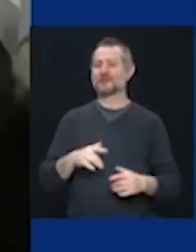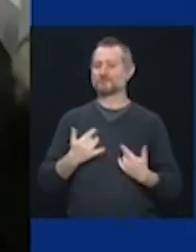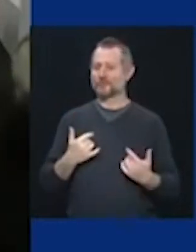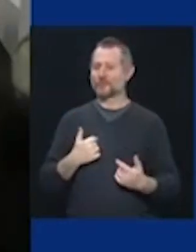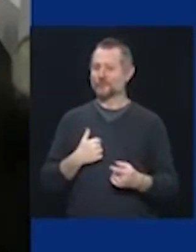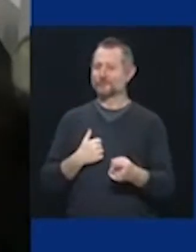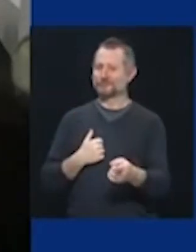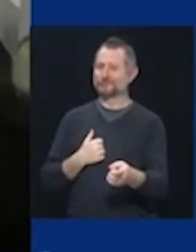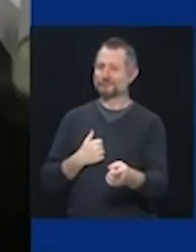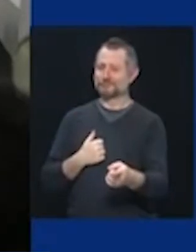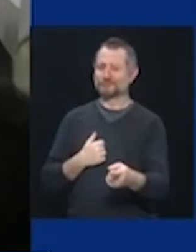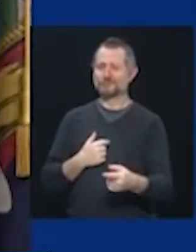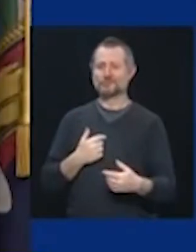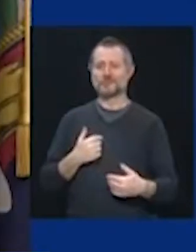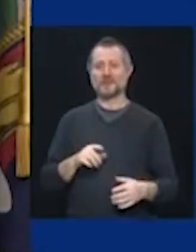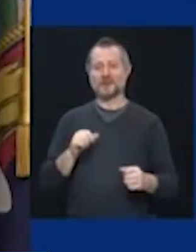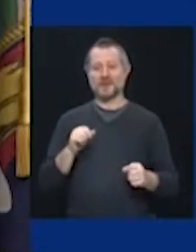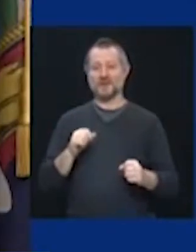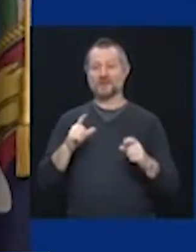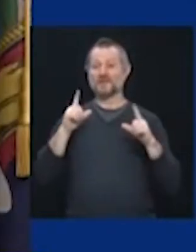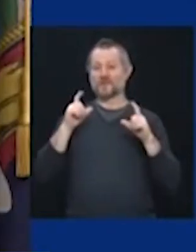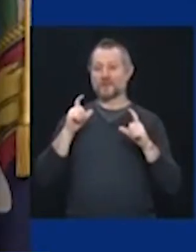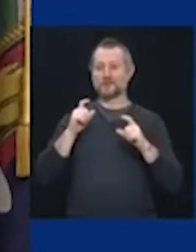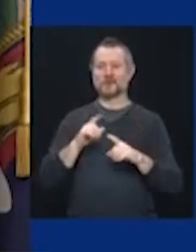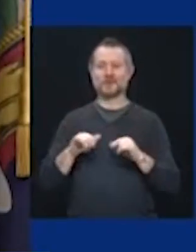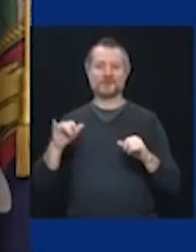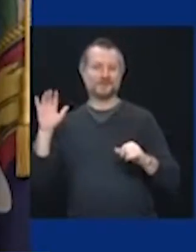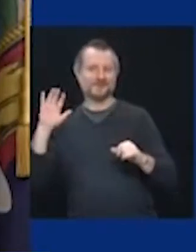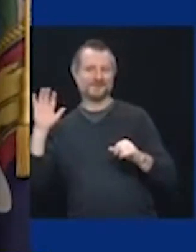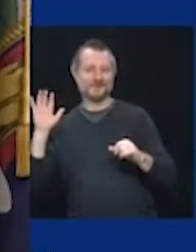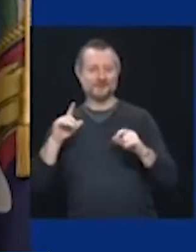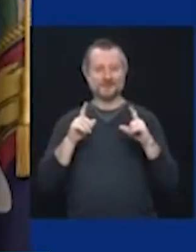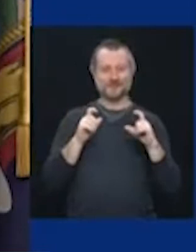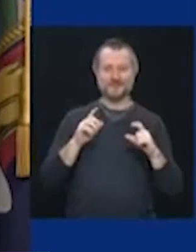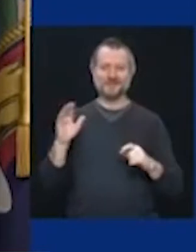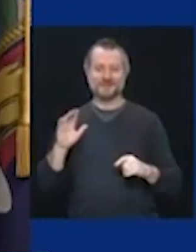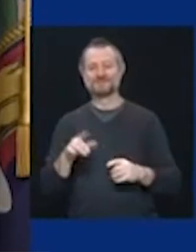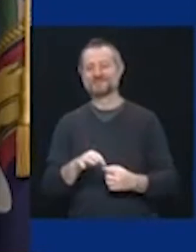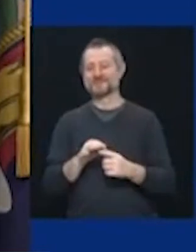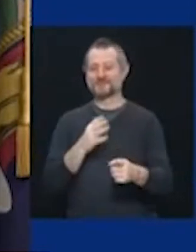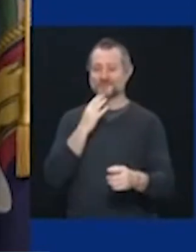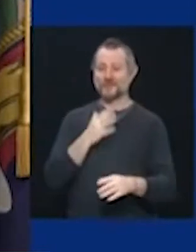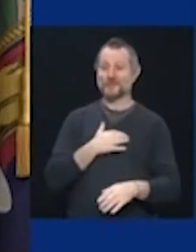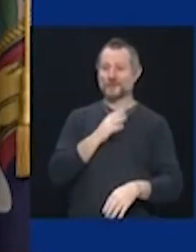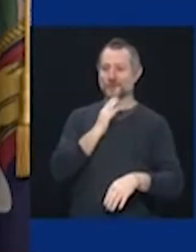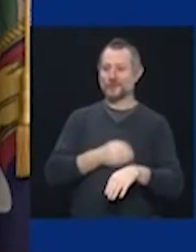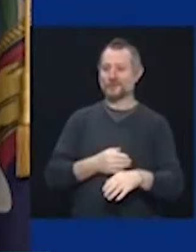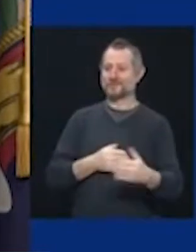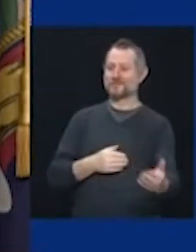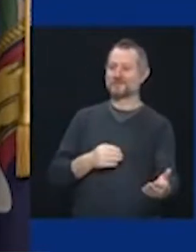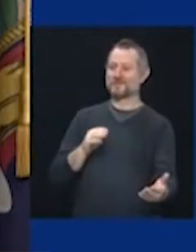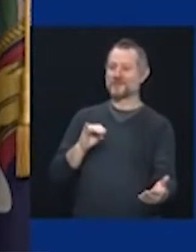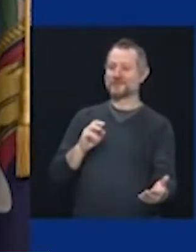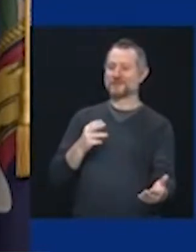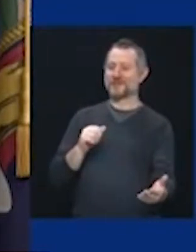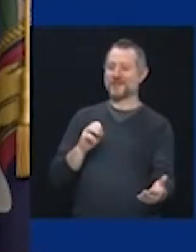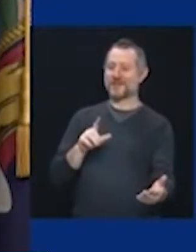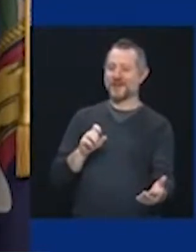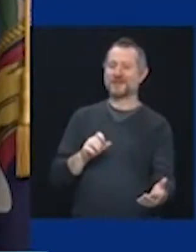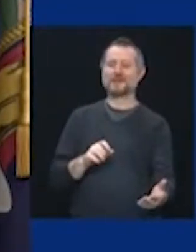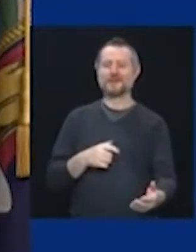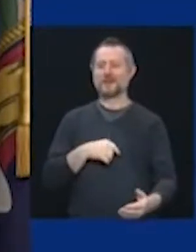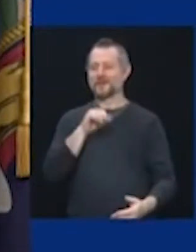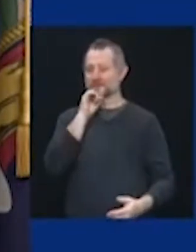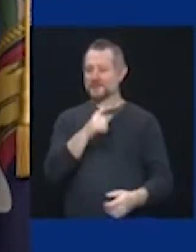Last week, Governor Cuomo announced on April 1st, New York's Major League Baseball teams, the New York Mets and the New York Yankees, can begin